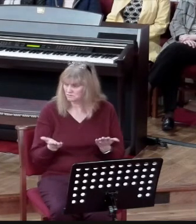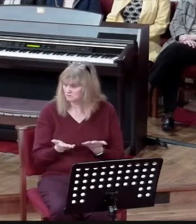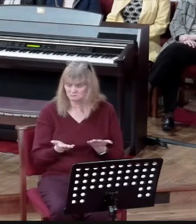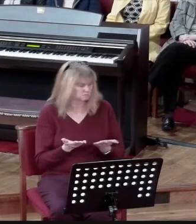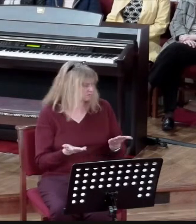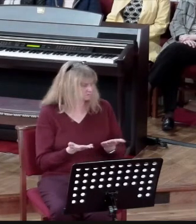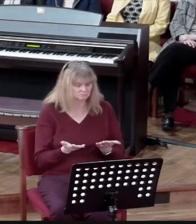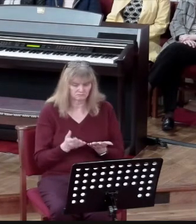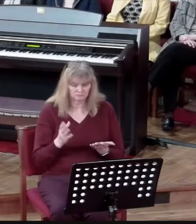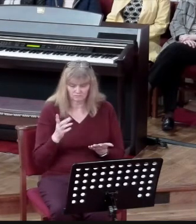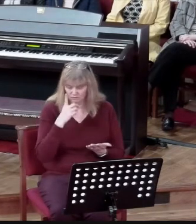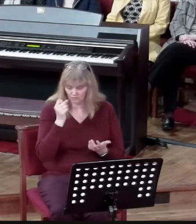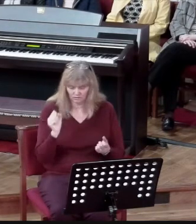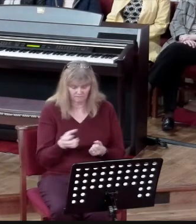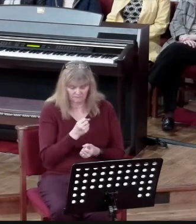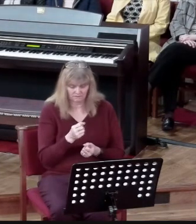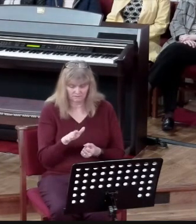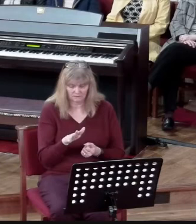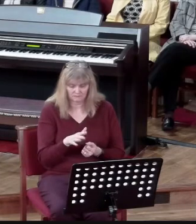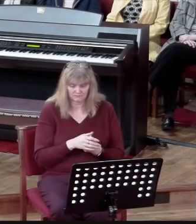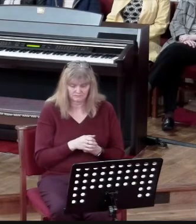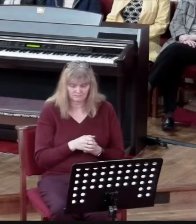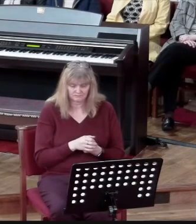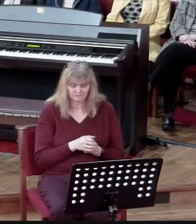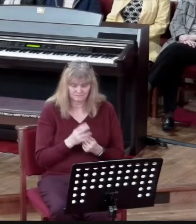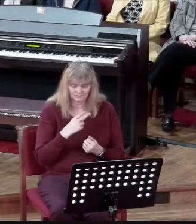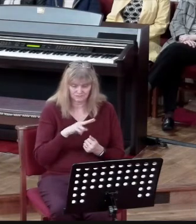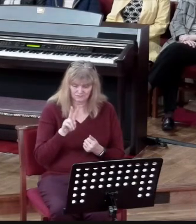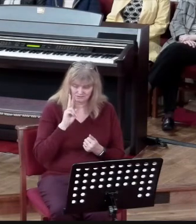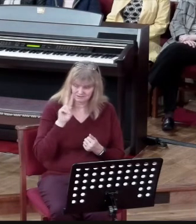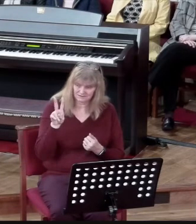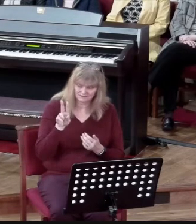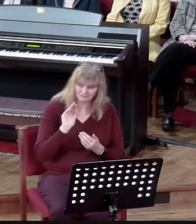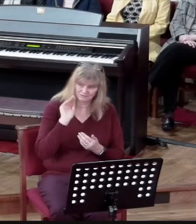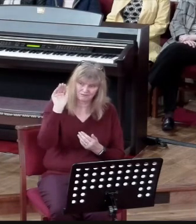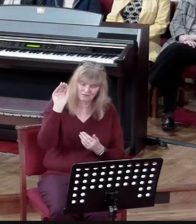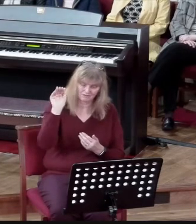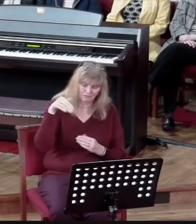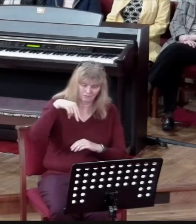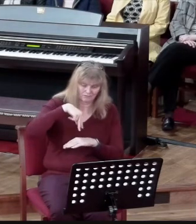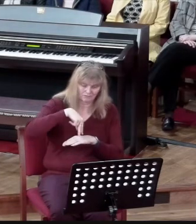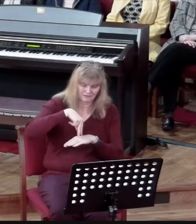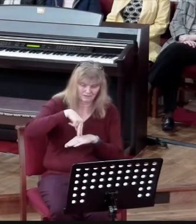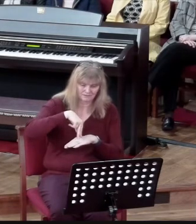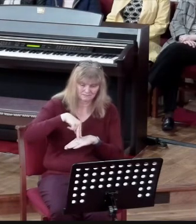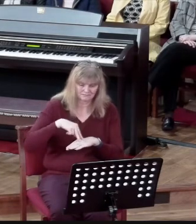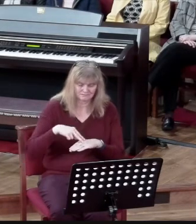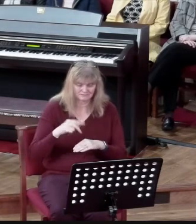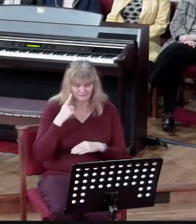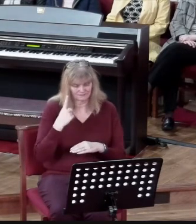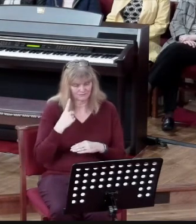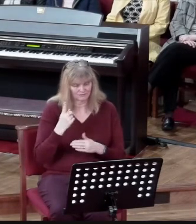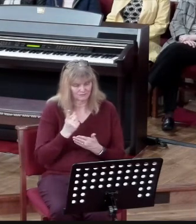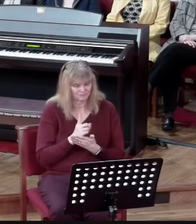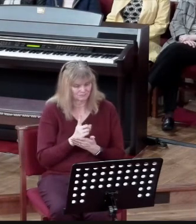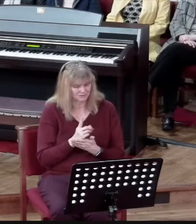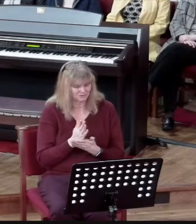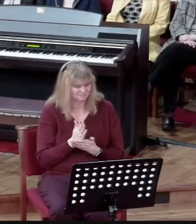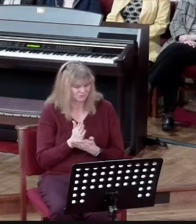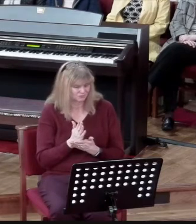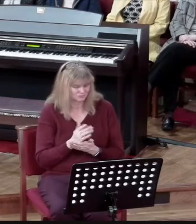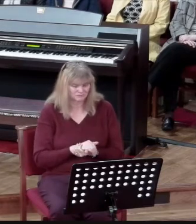are written that you may believe that Jesus is the Messiah, the Christ, the Son of God, and that by believing you may have